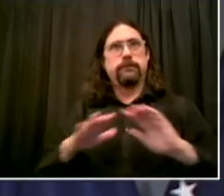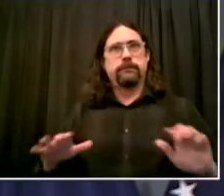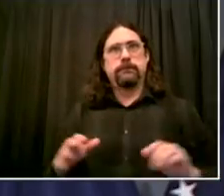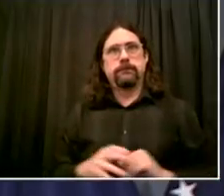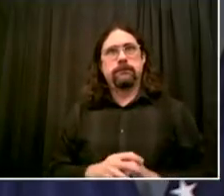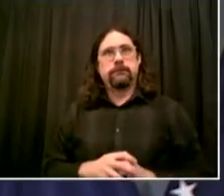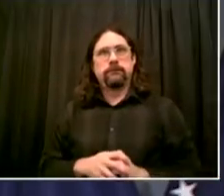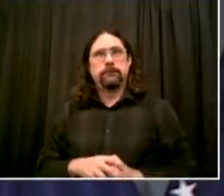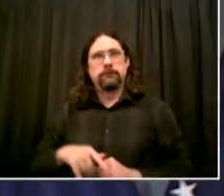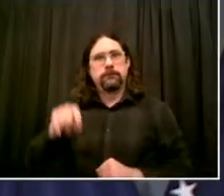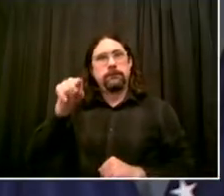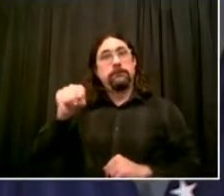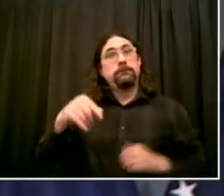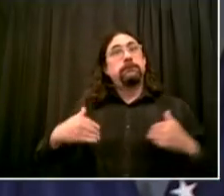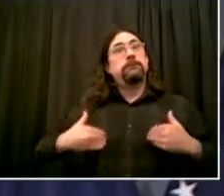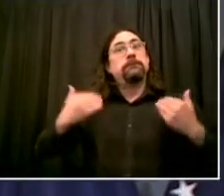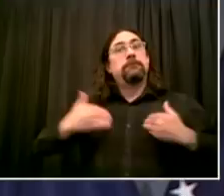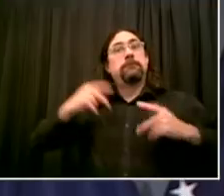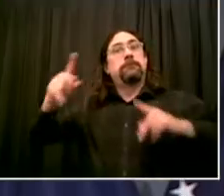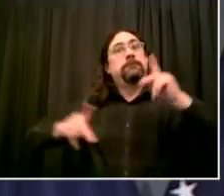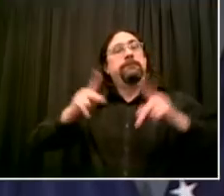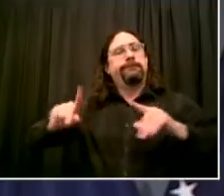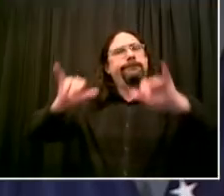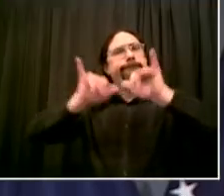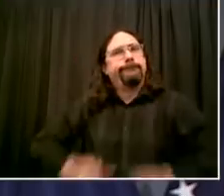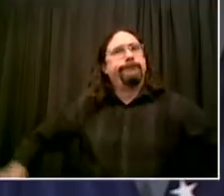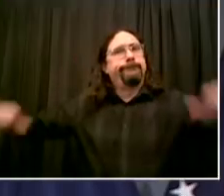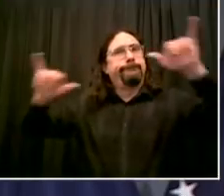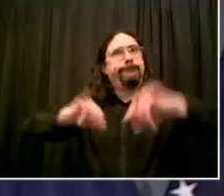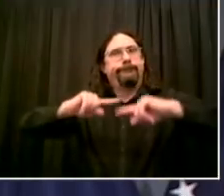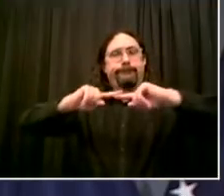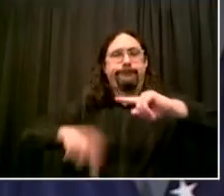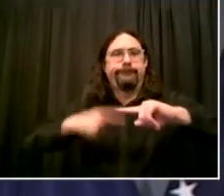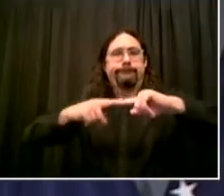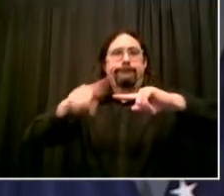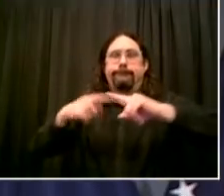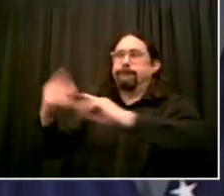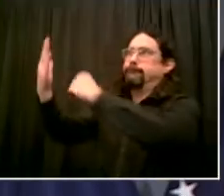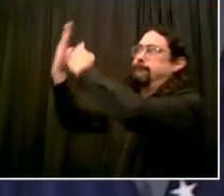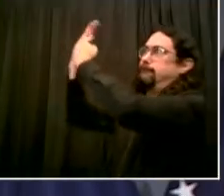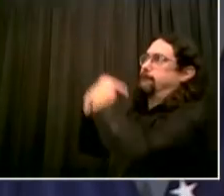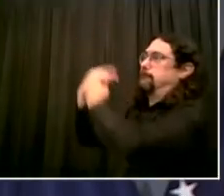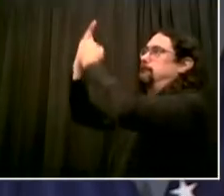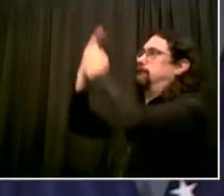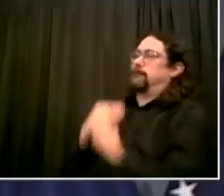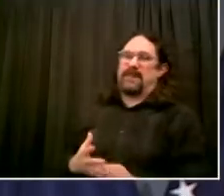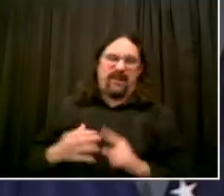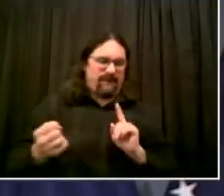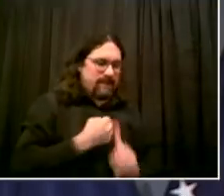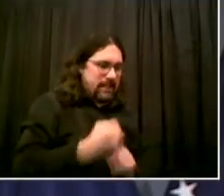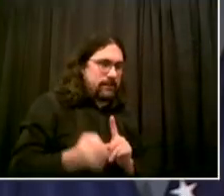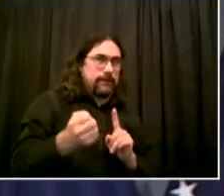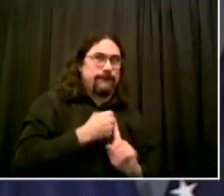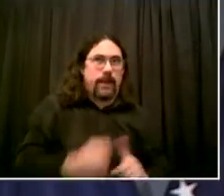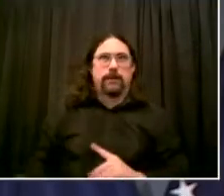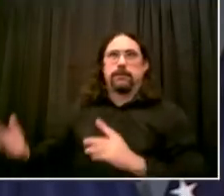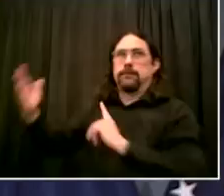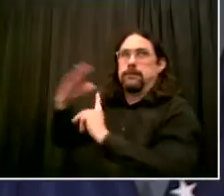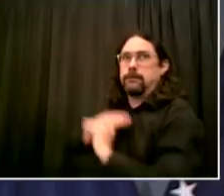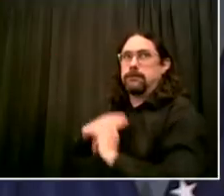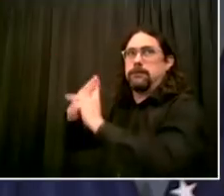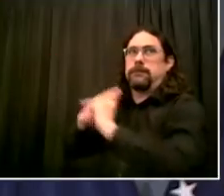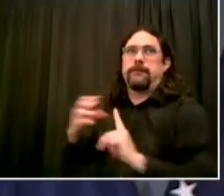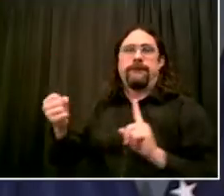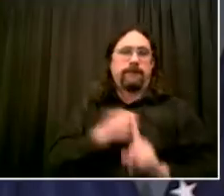the years of oppression, from the years of brutality, from the years of miseducation. And sometimes they take